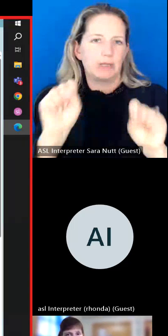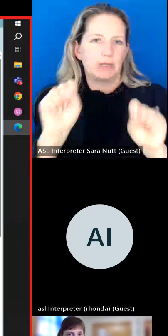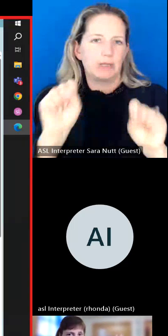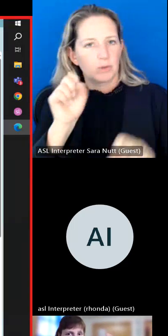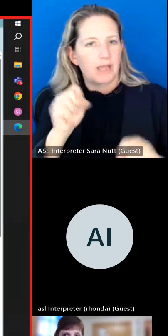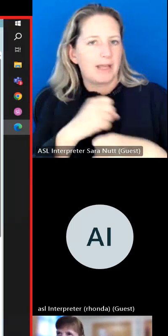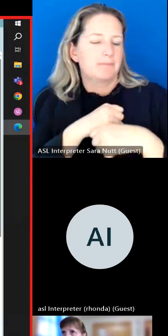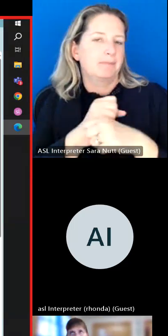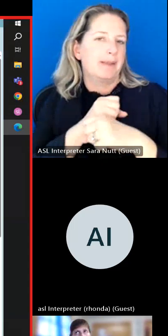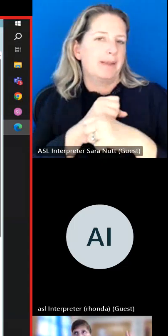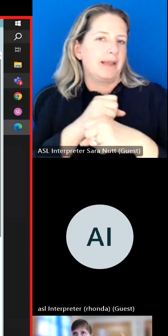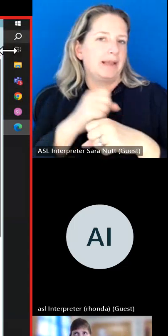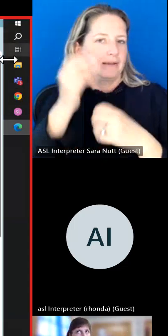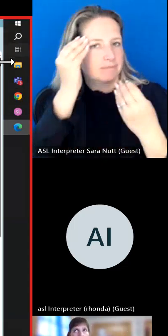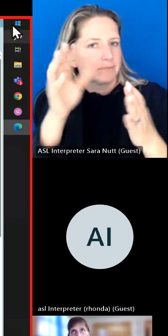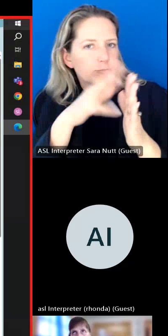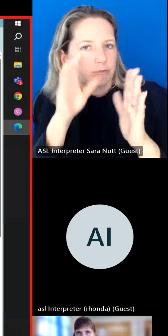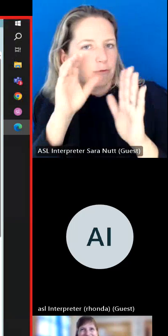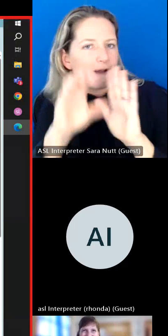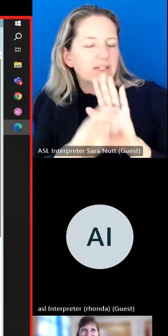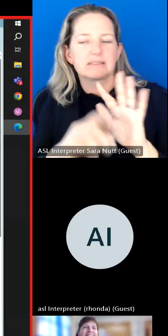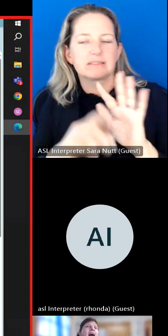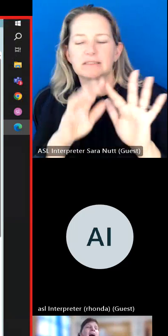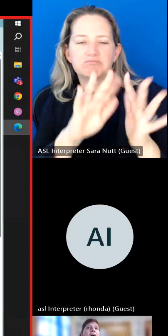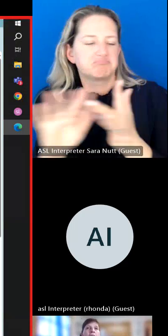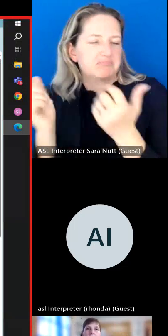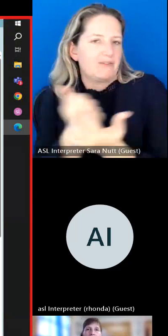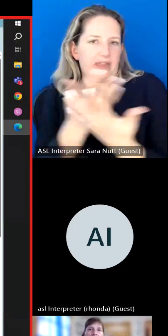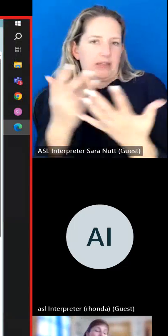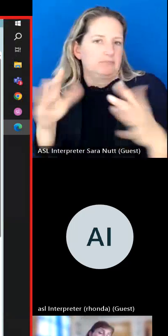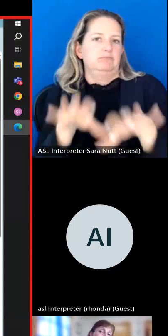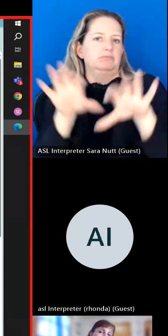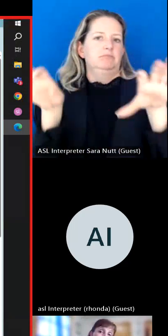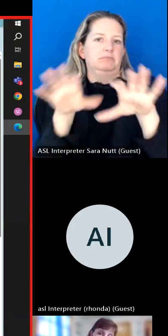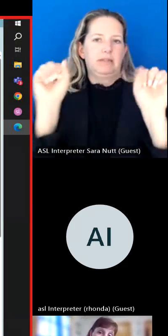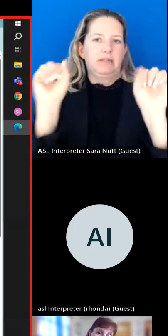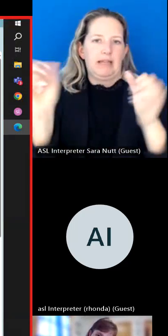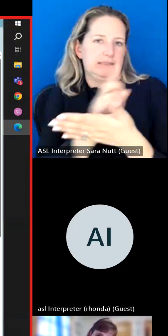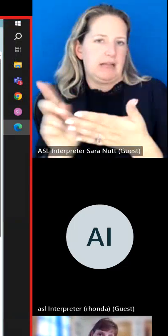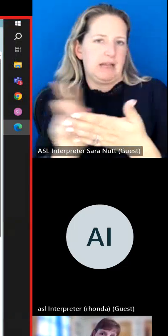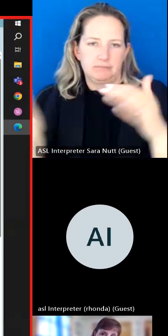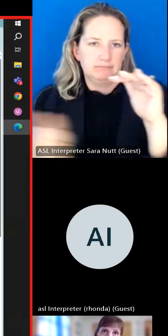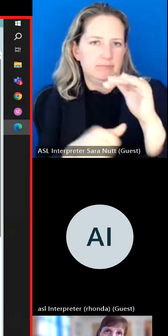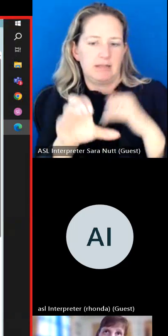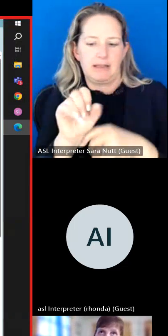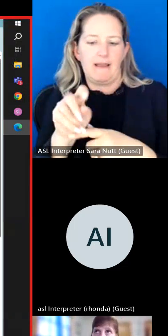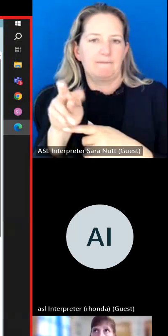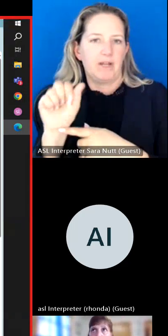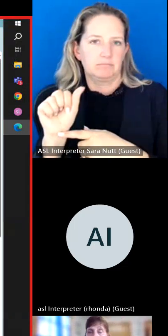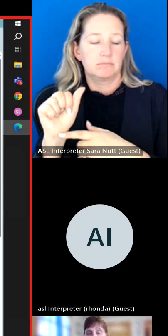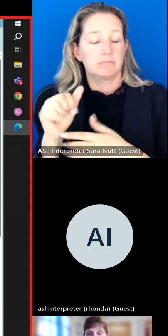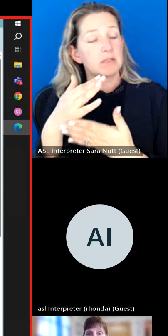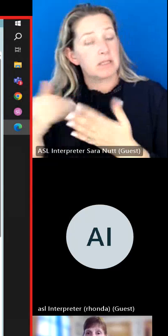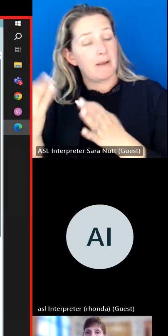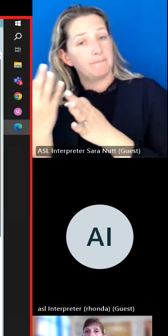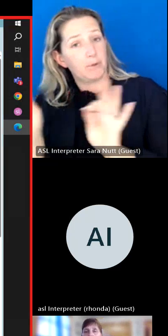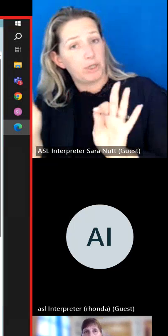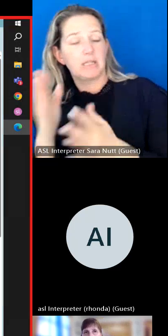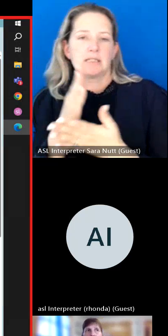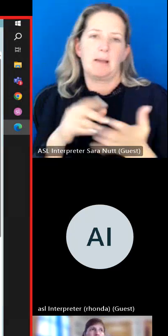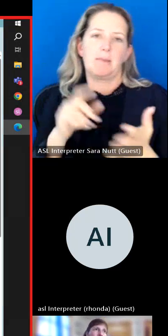infographics, you can the whole 9 yards. Not all of it is free. There are some things that you pay